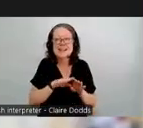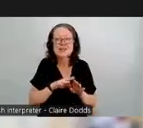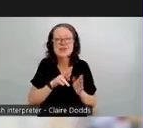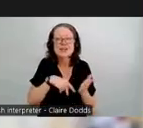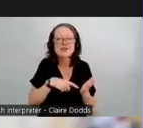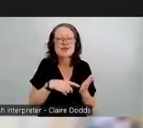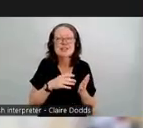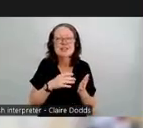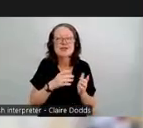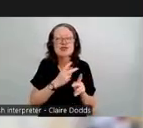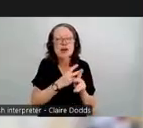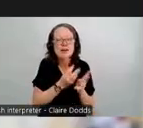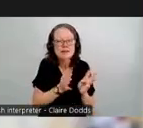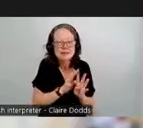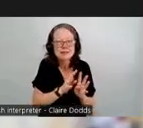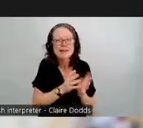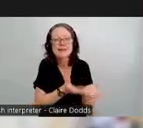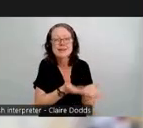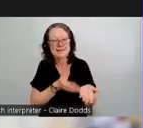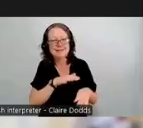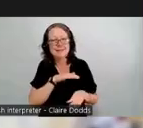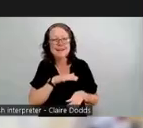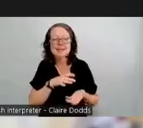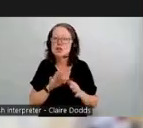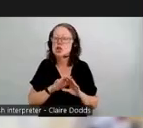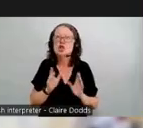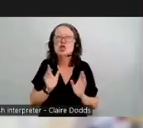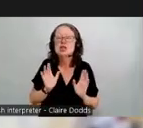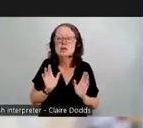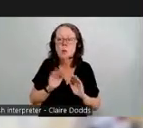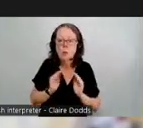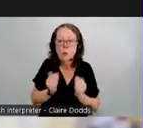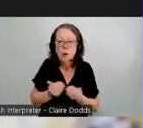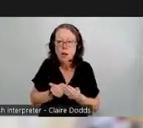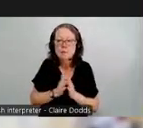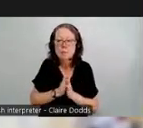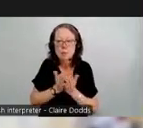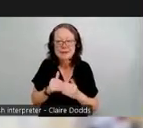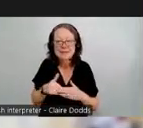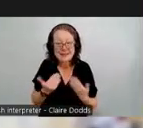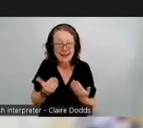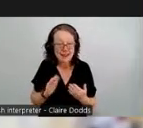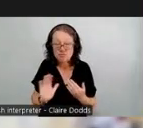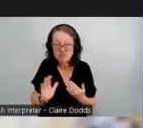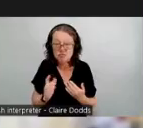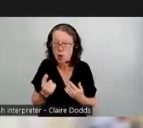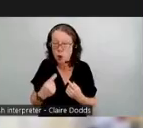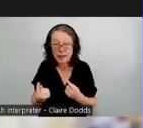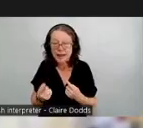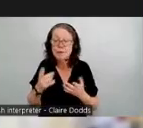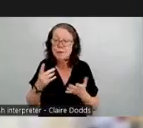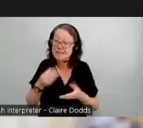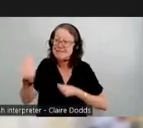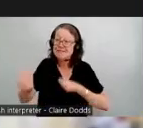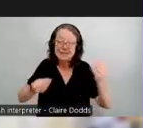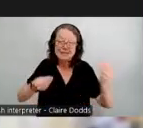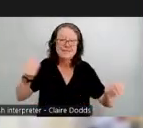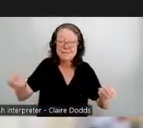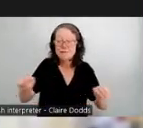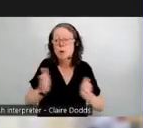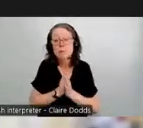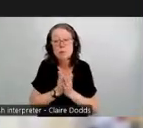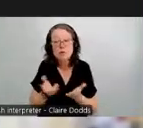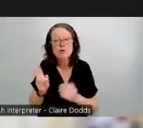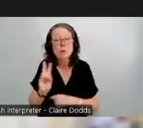So that's not just sort of World Book Day books for young people, but actually books for their parents to read, and just to